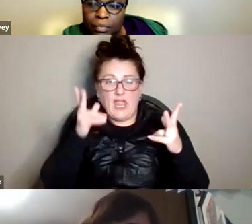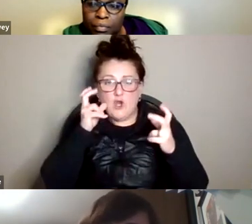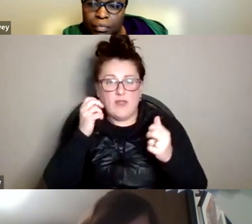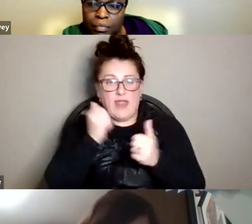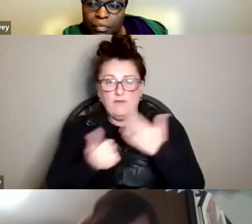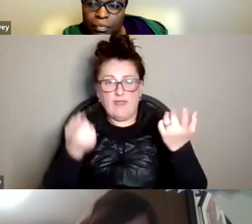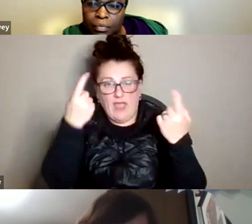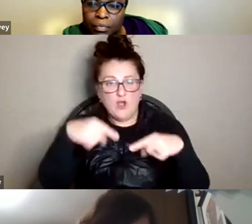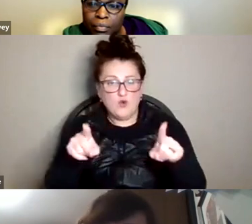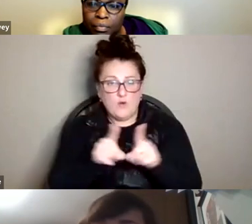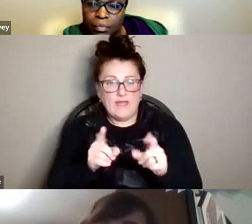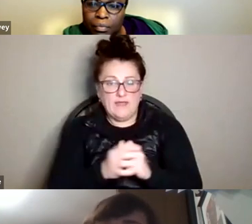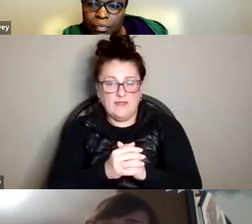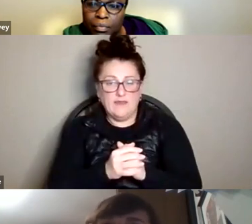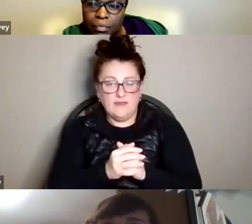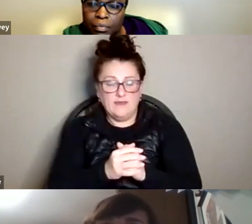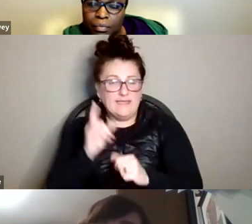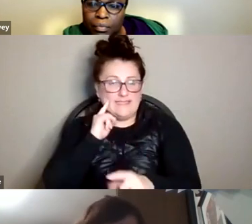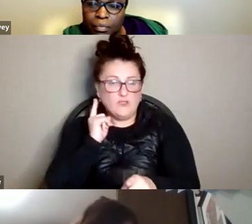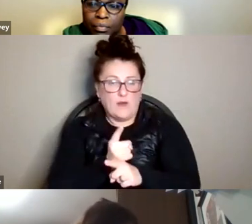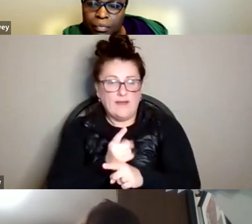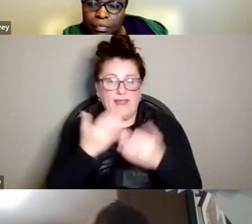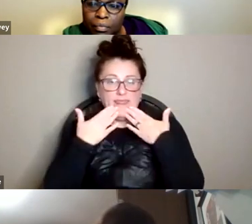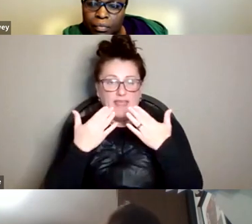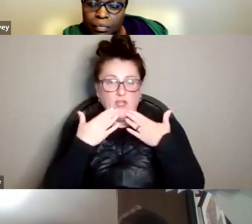that strikes, you know, just sounds right. So thanks for all of those comments.